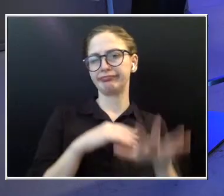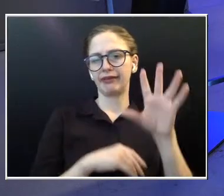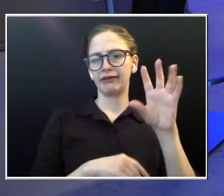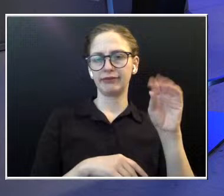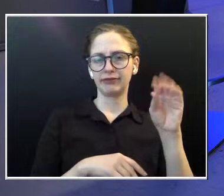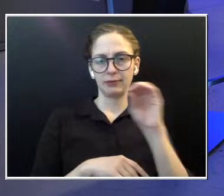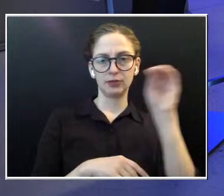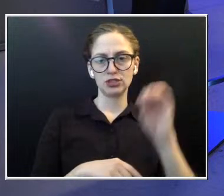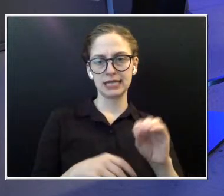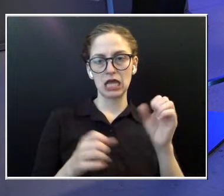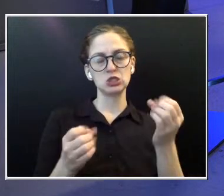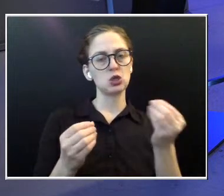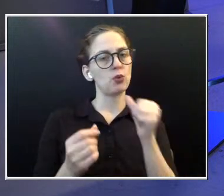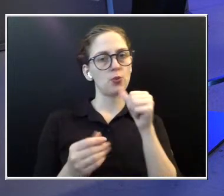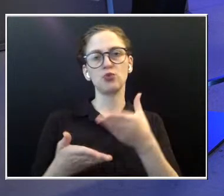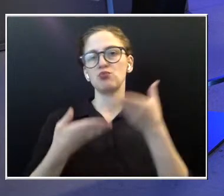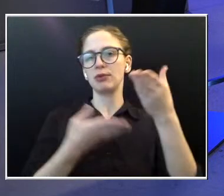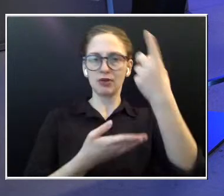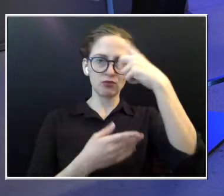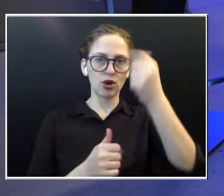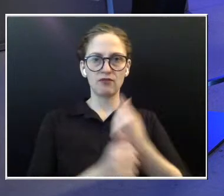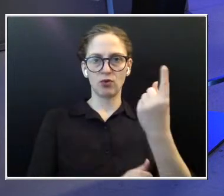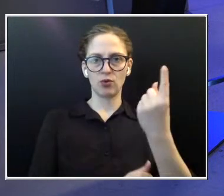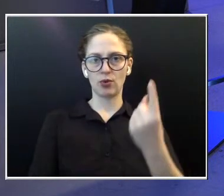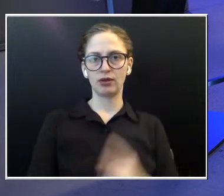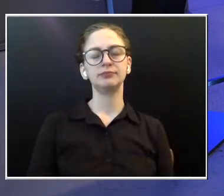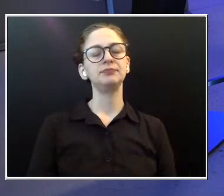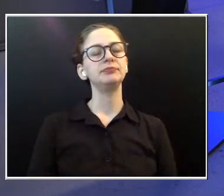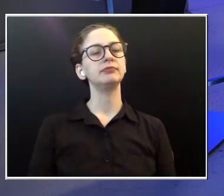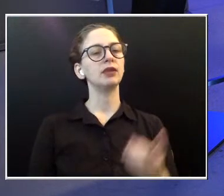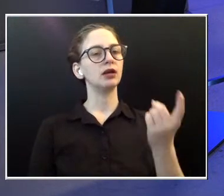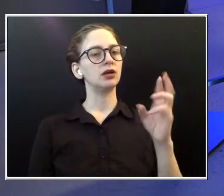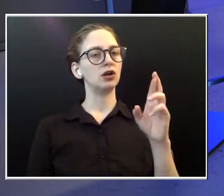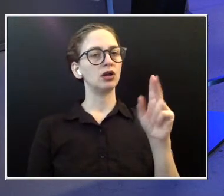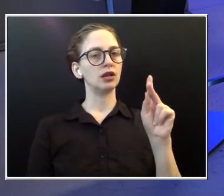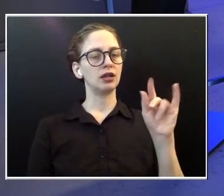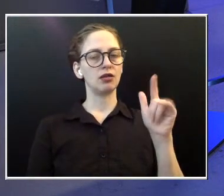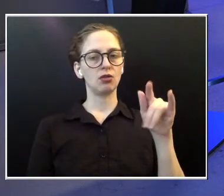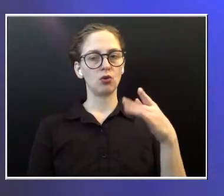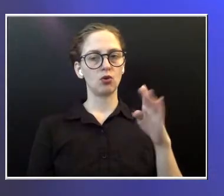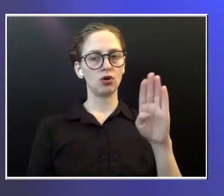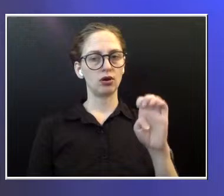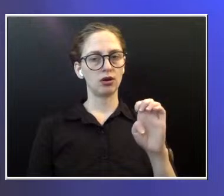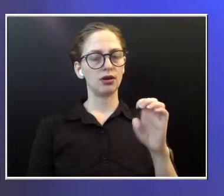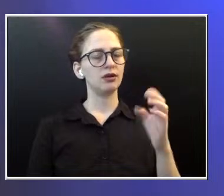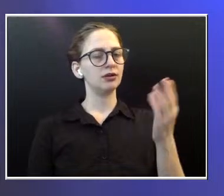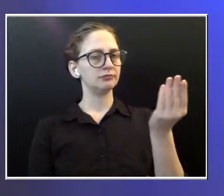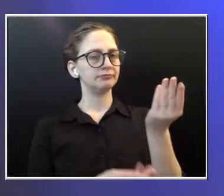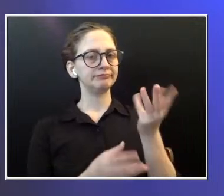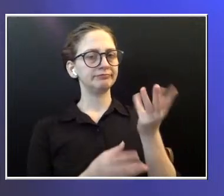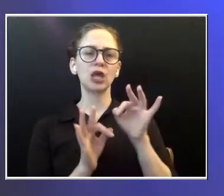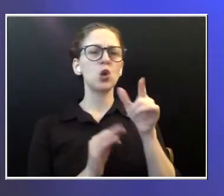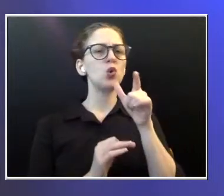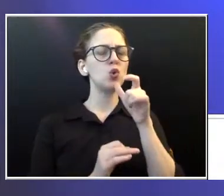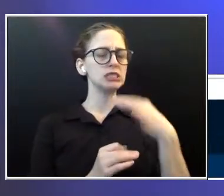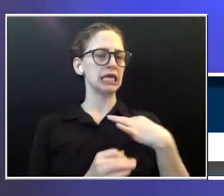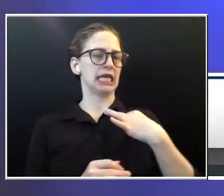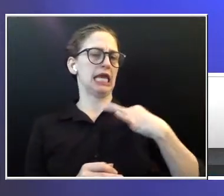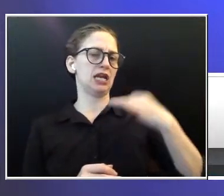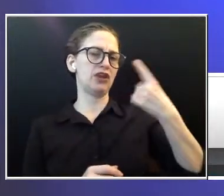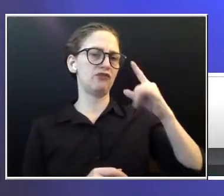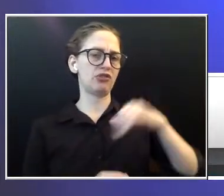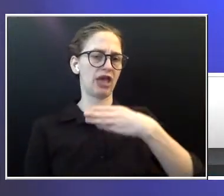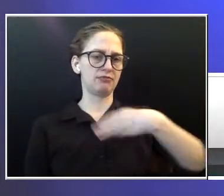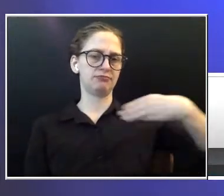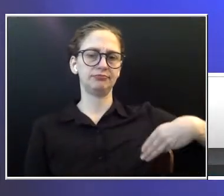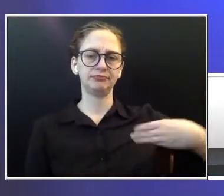double mastectomy is not for everyone. Who's a candidate? Talk to us about some of the risks. Yeah, so when we look at it, just like Dr. Nye said, we're really looking at